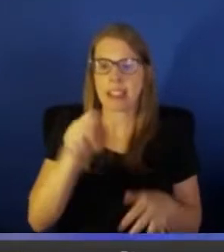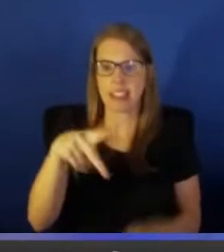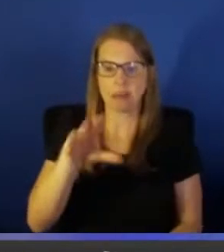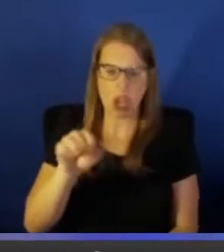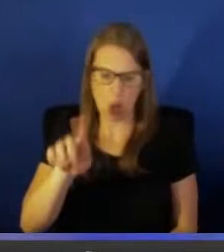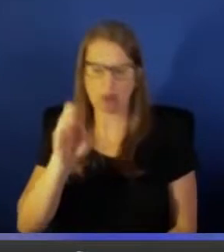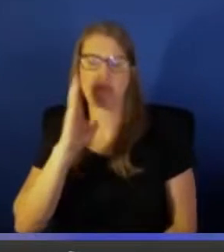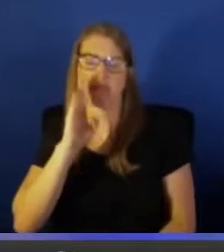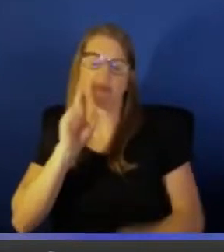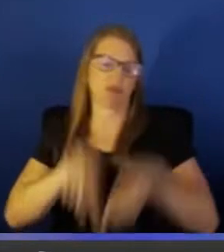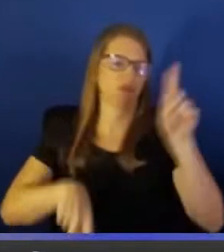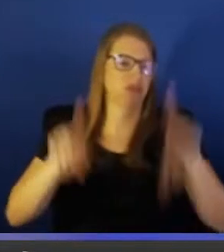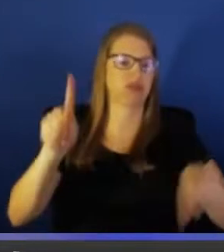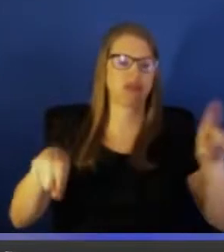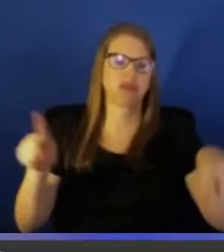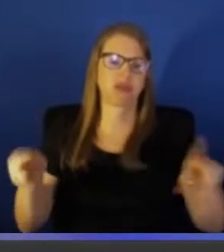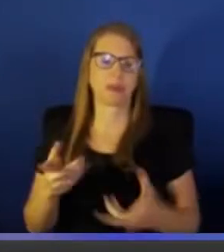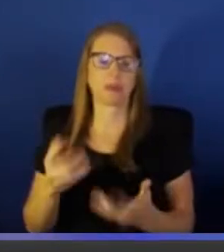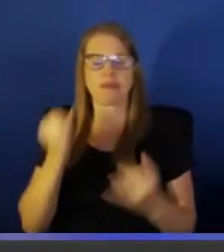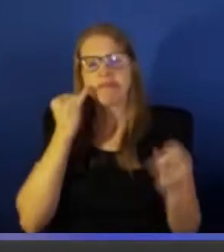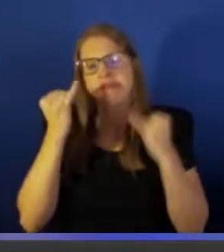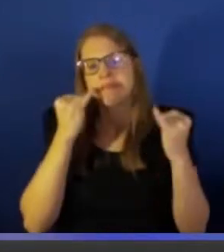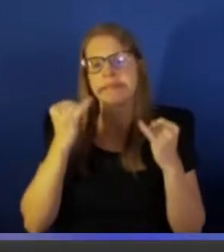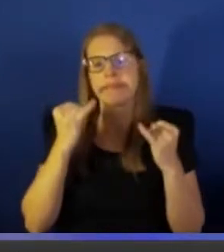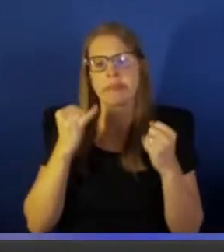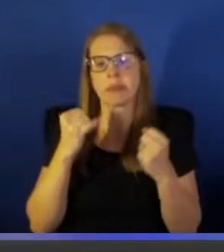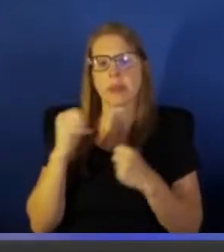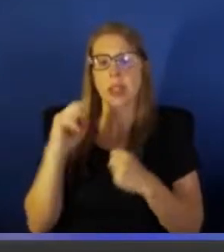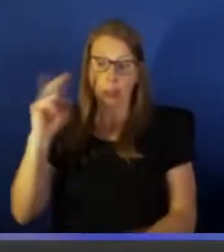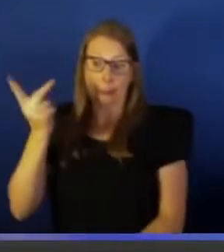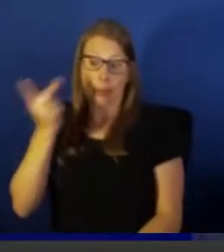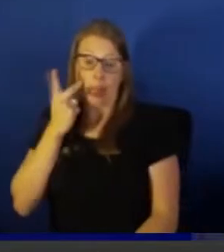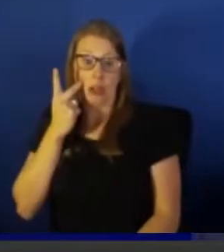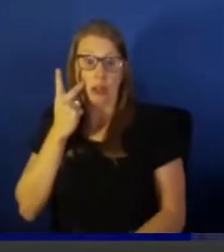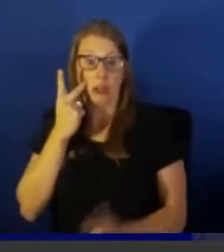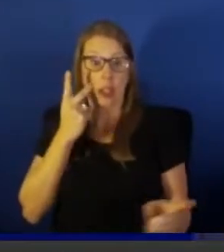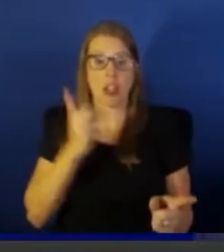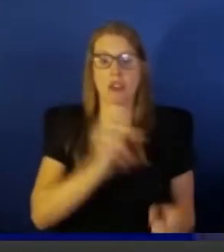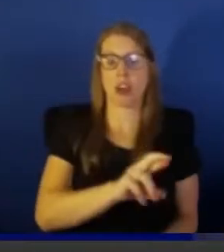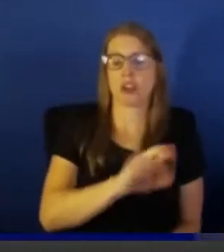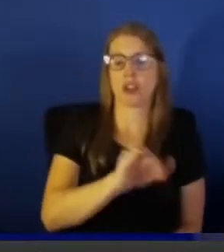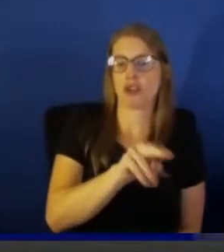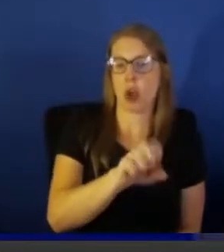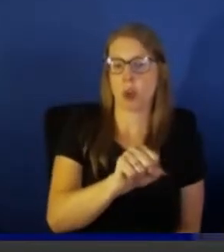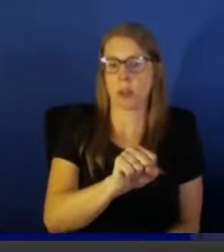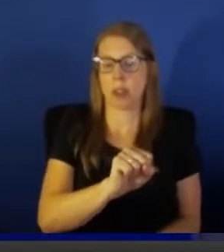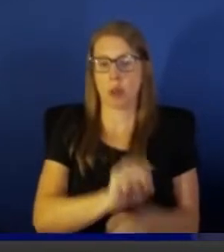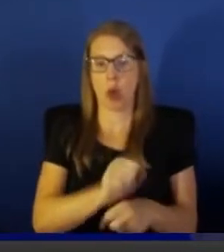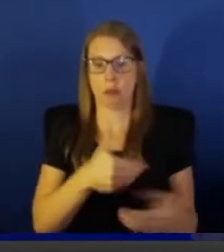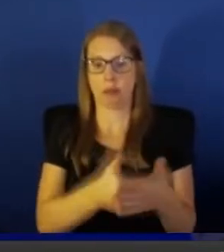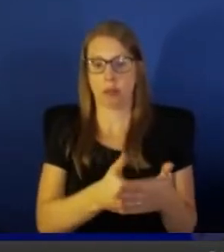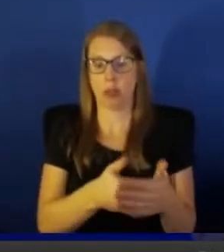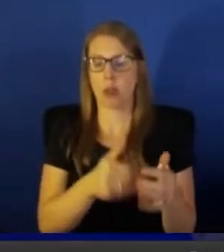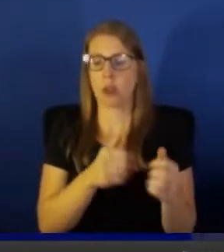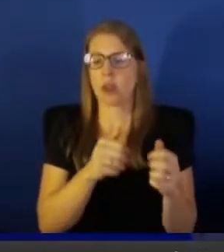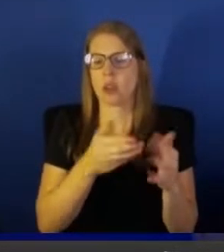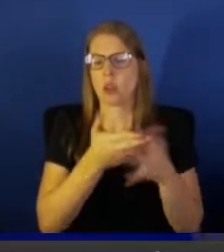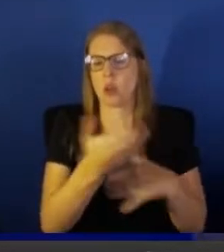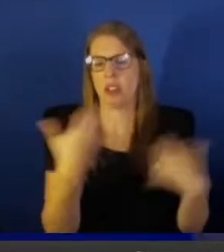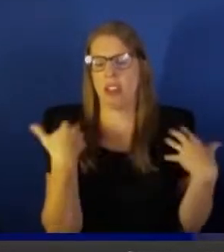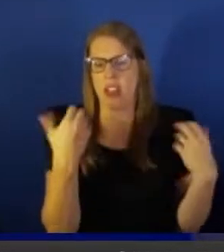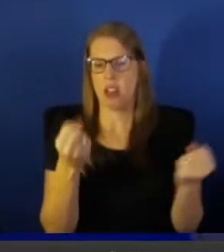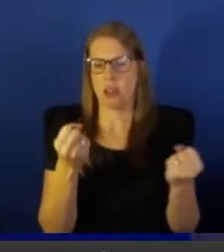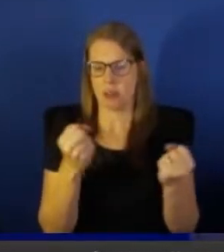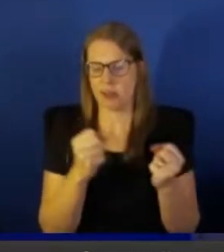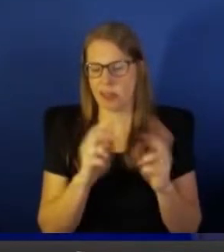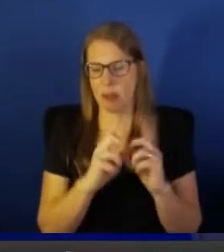How does that all work? Well, I'll start from the political actor side. I know Dr. Jones and her colleagues work very closely through health departments. Throughout the pandemic,